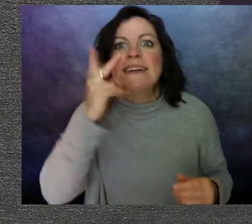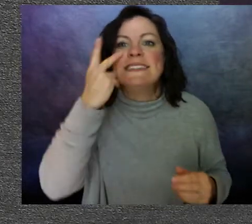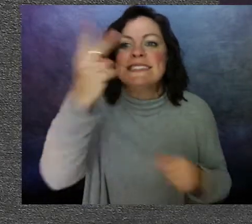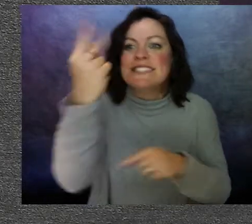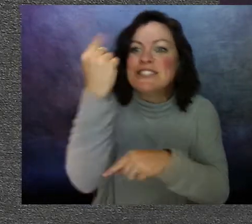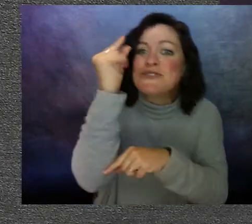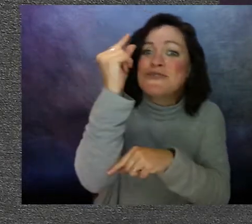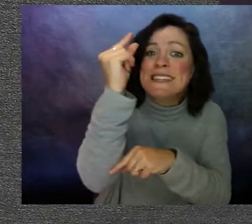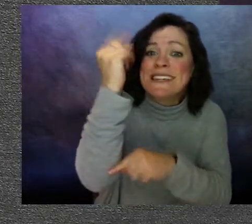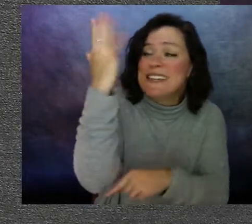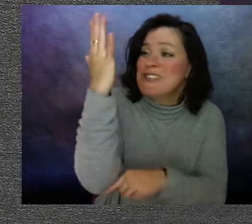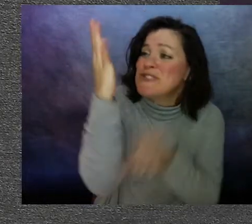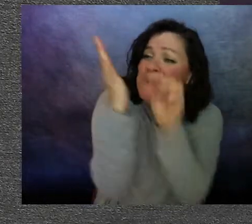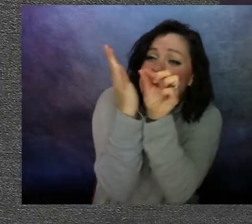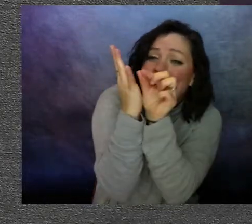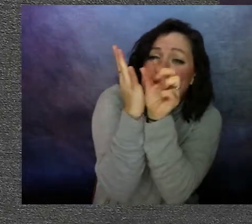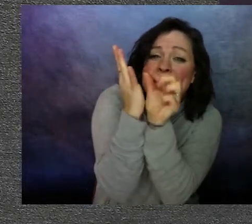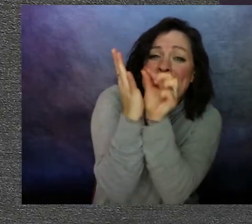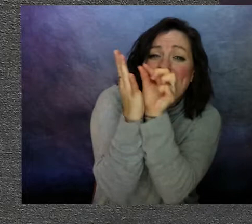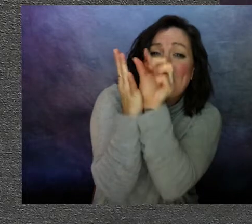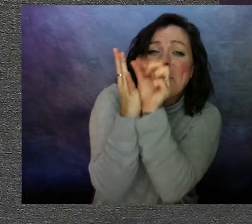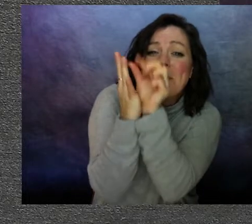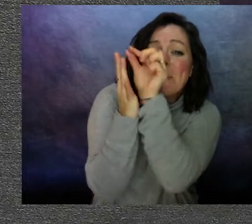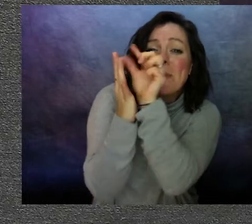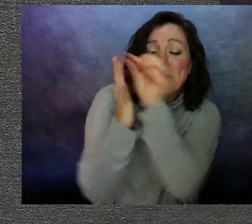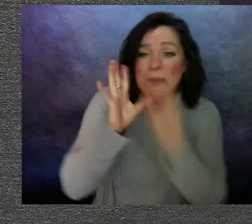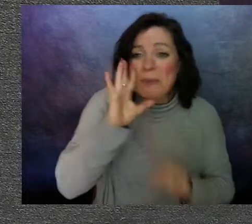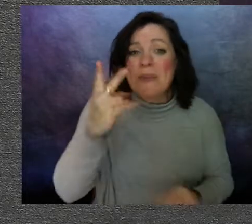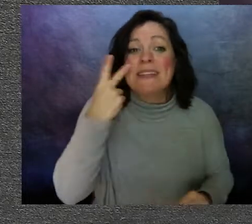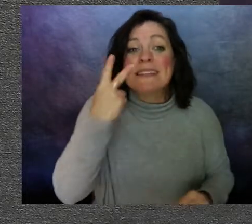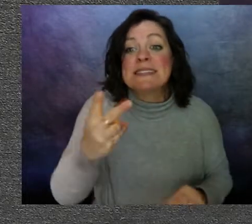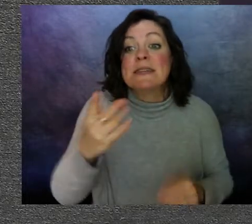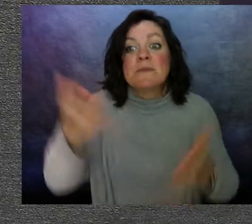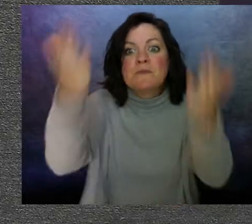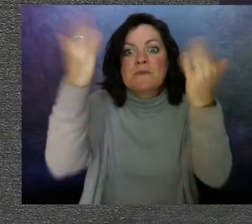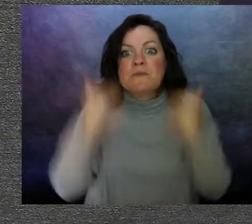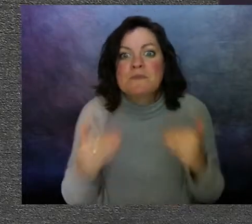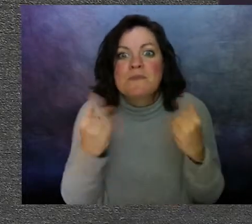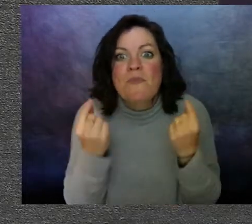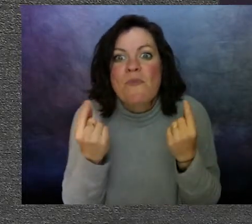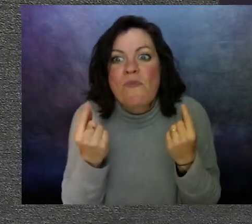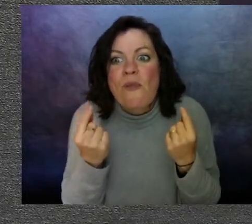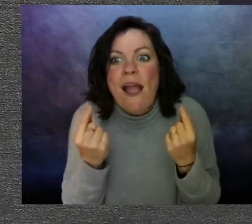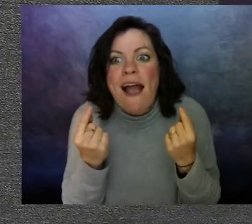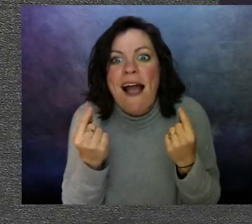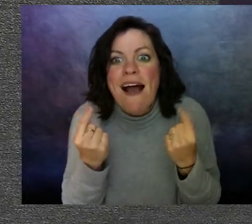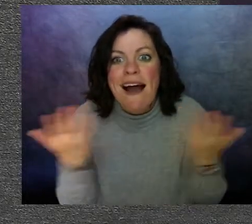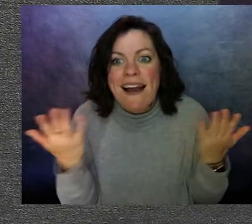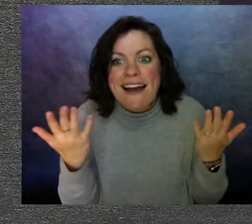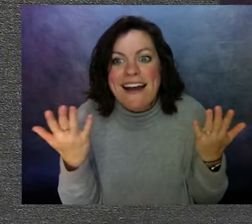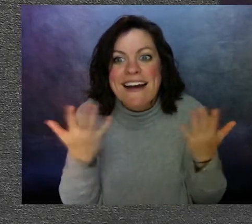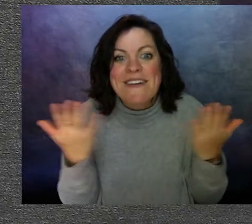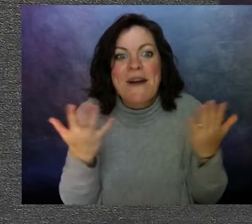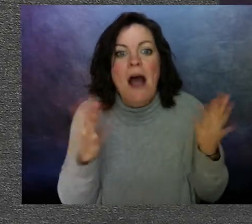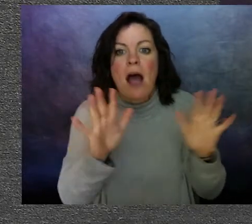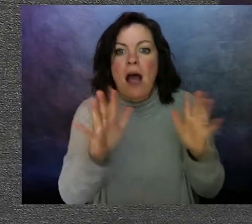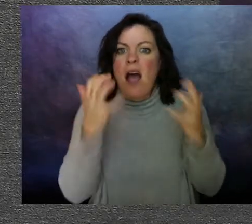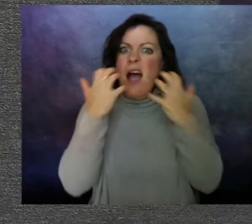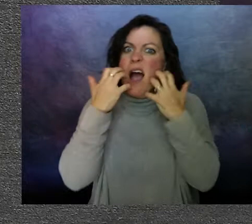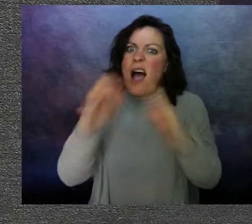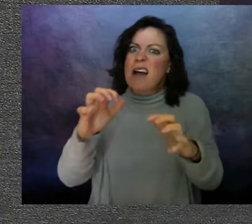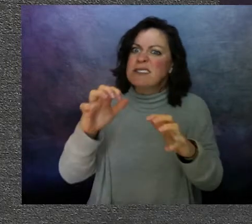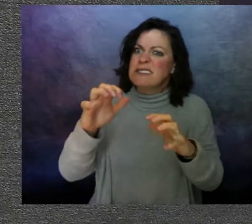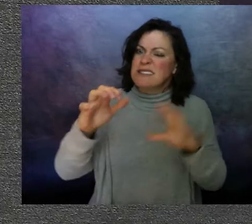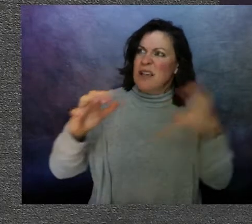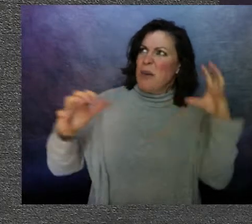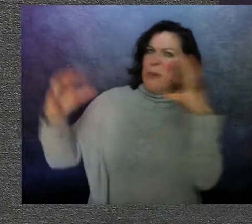trees. Then you know it's season number two, spring. The third season is our hottest season. It's when that